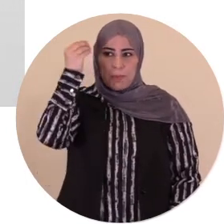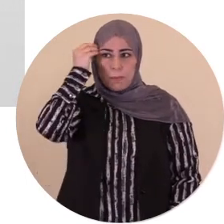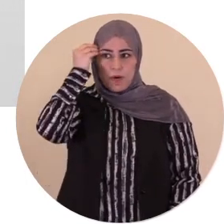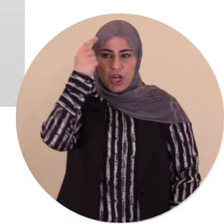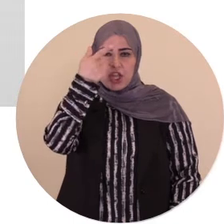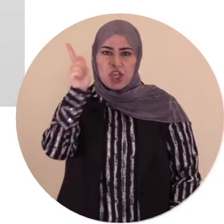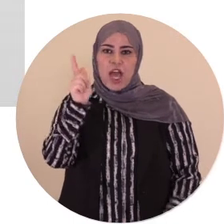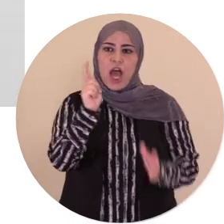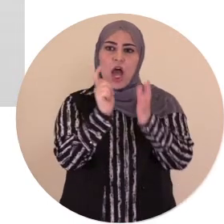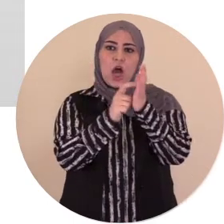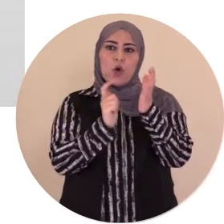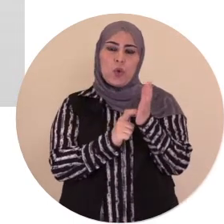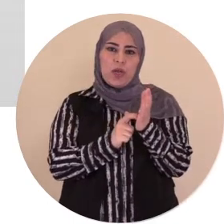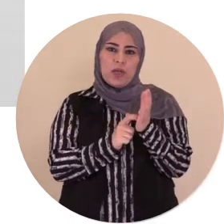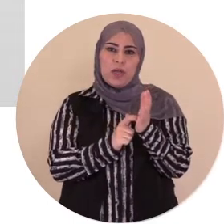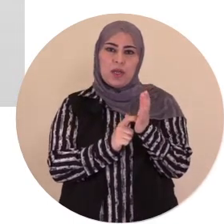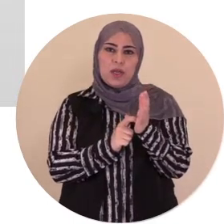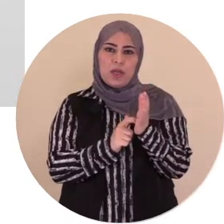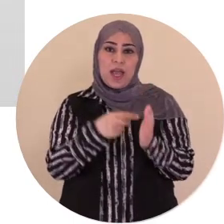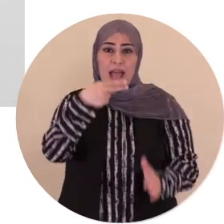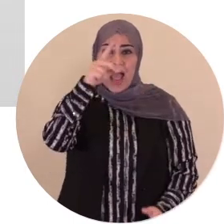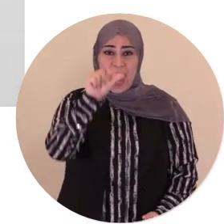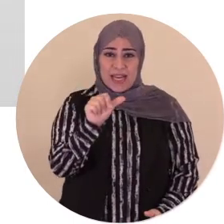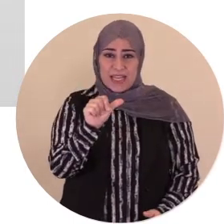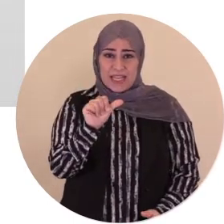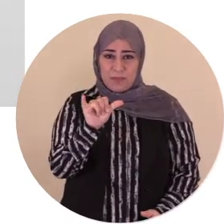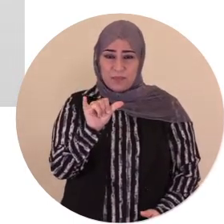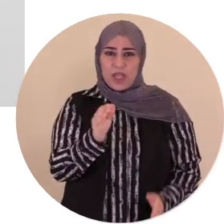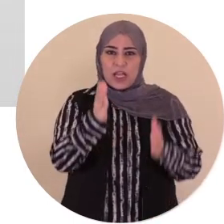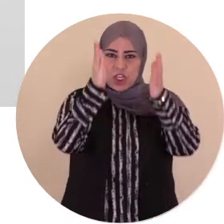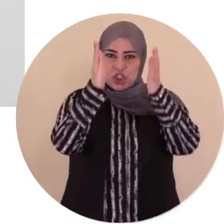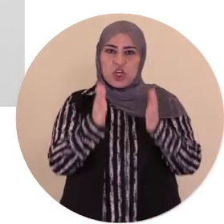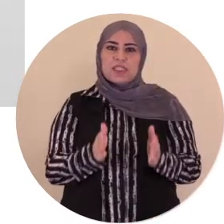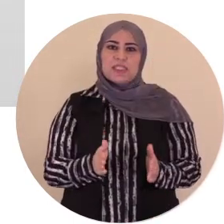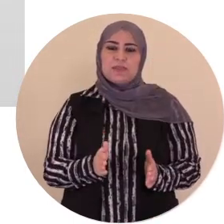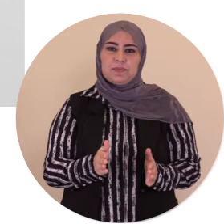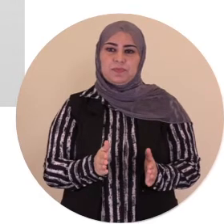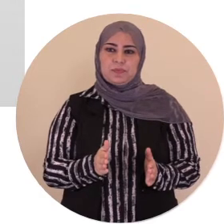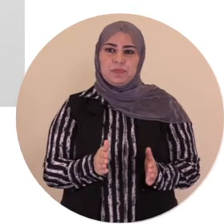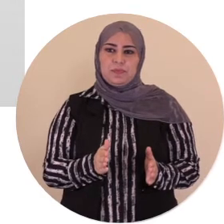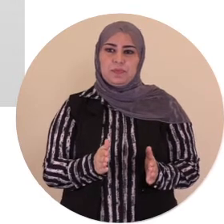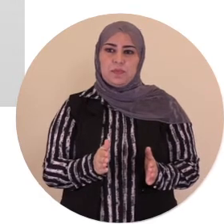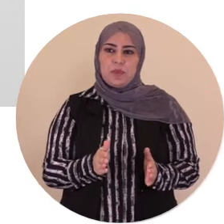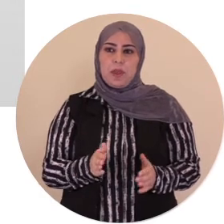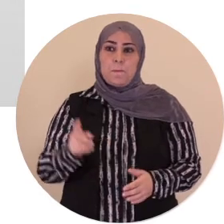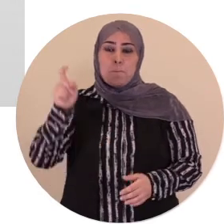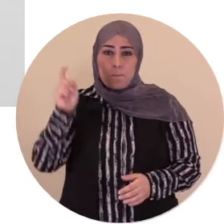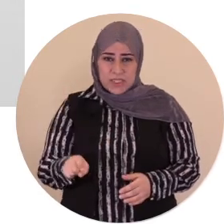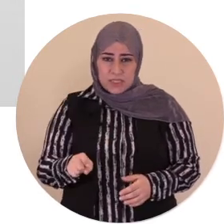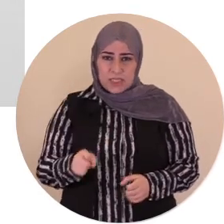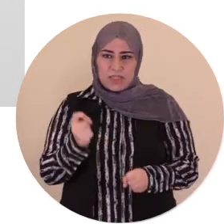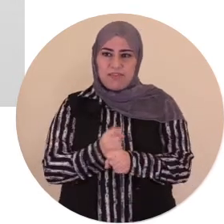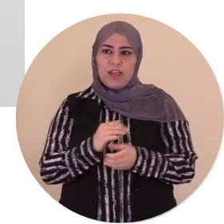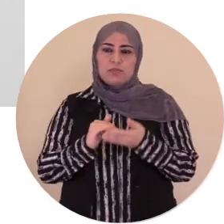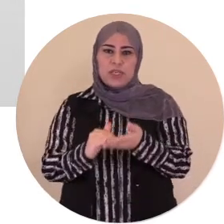subject Ali, the modal verb must, remember is the verb, and the rule is our object. Very easy. Let's try